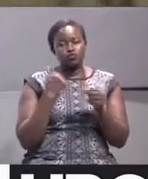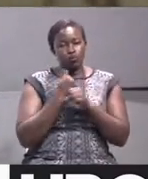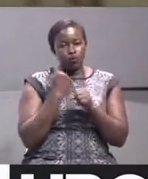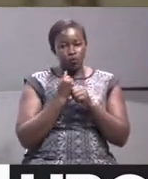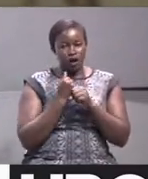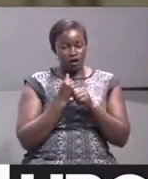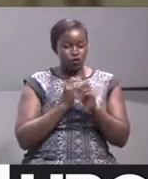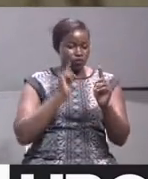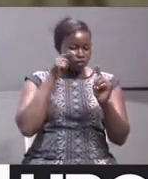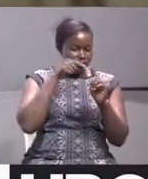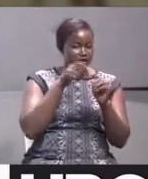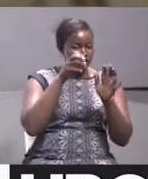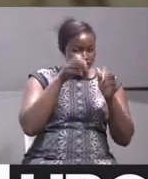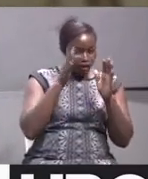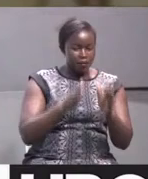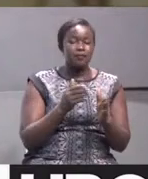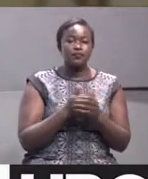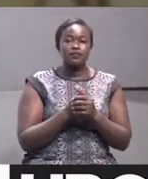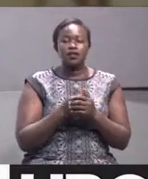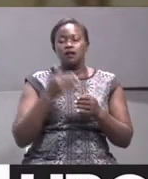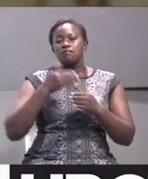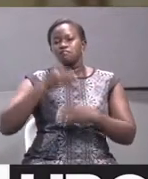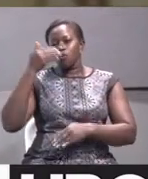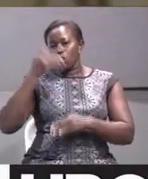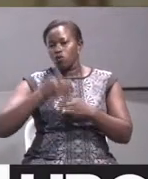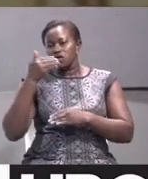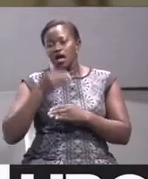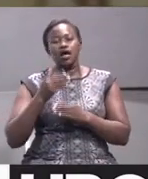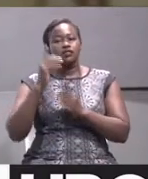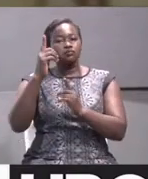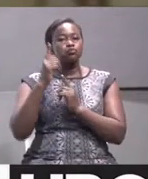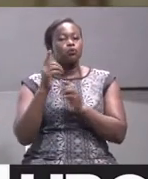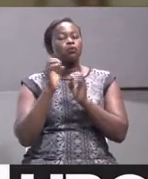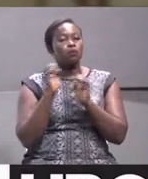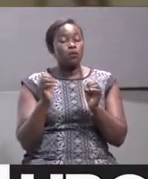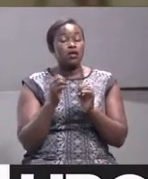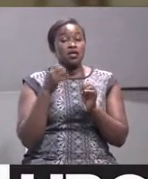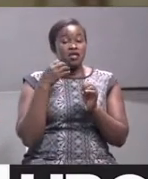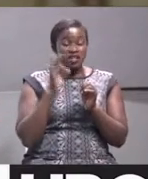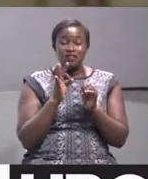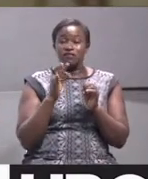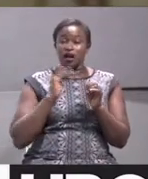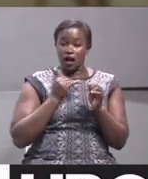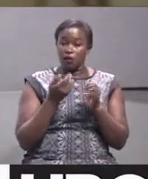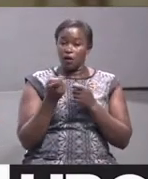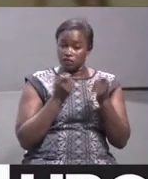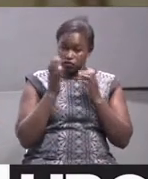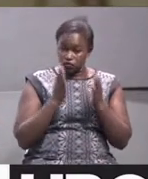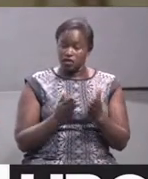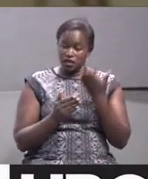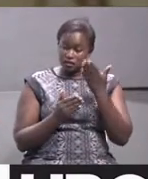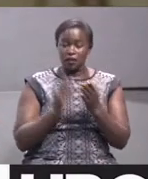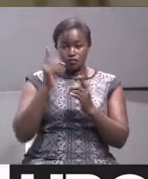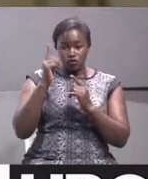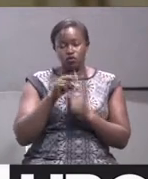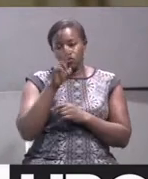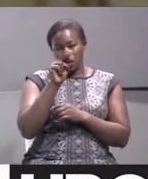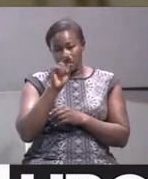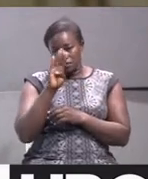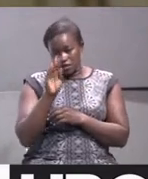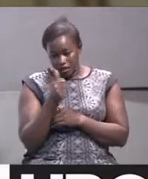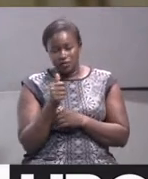Porous borders can be a problem because with borders which are manned by our regulators and of course with UNDS and then